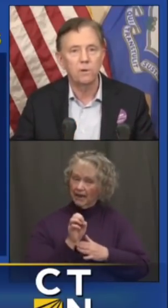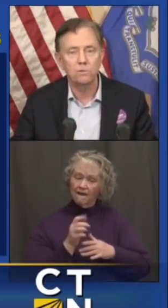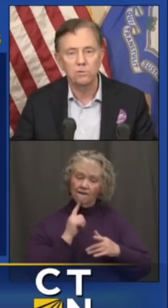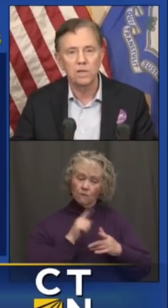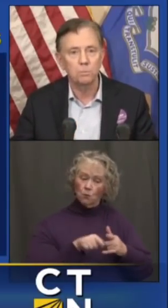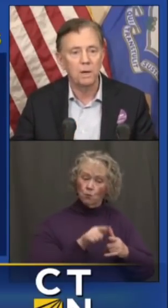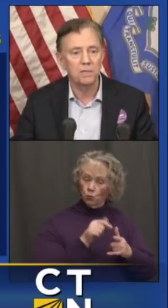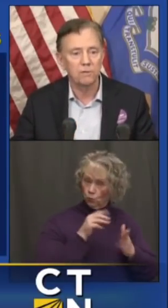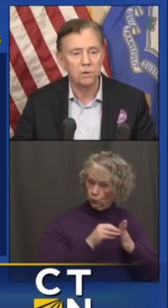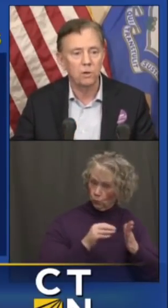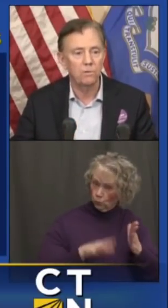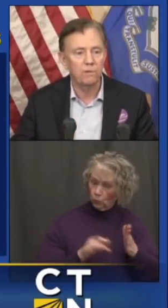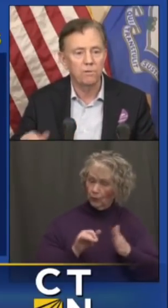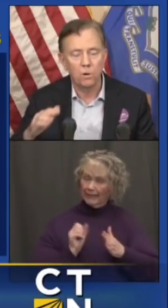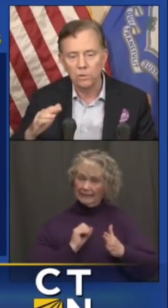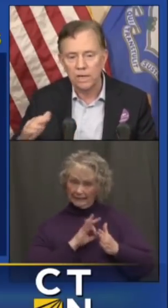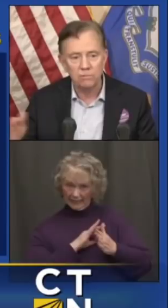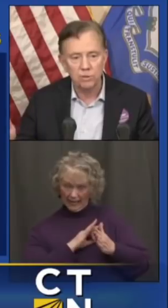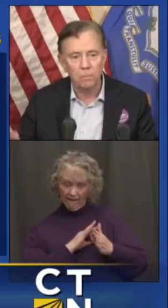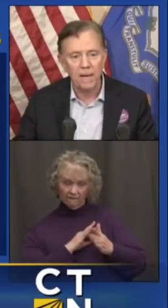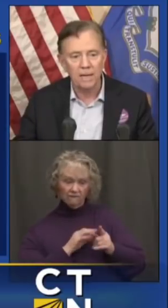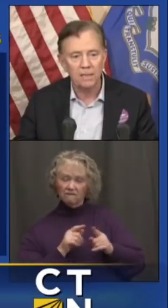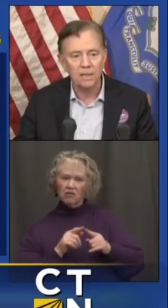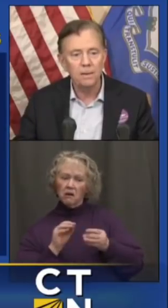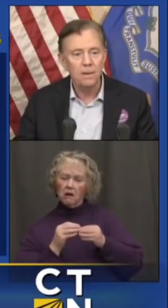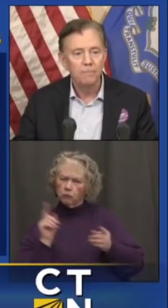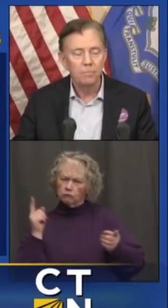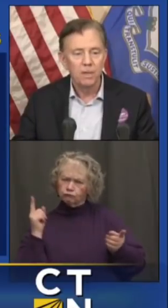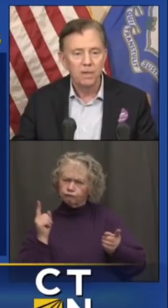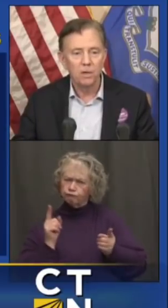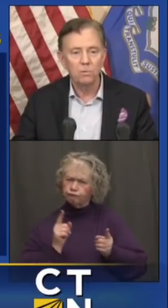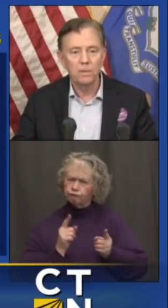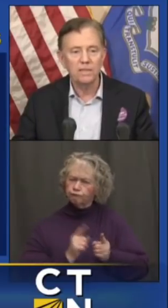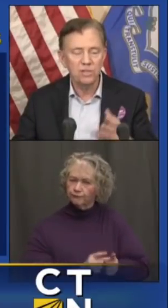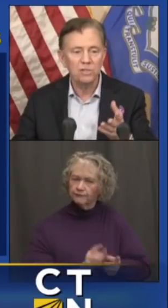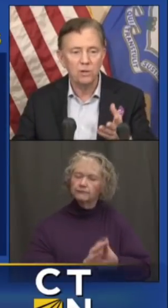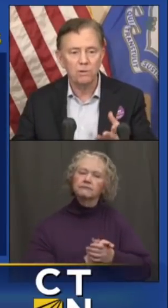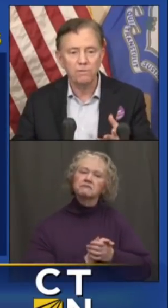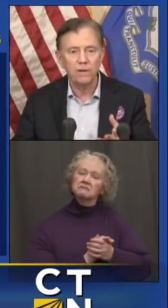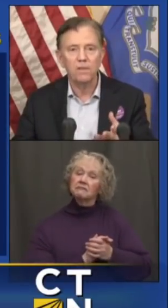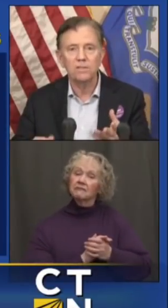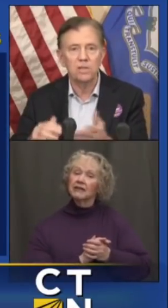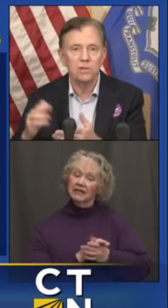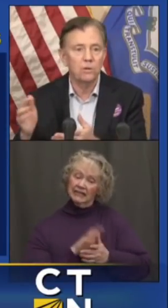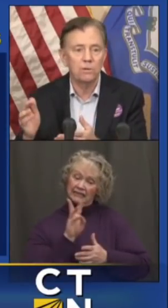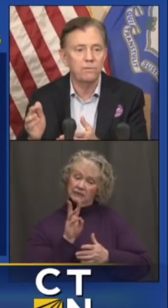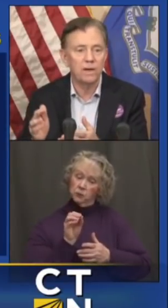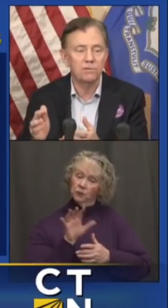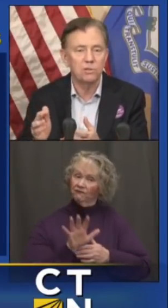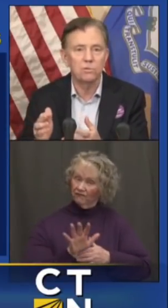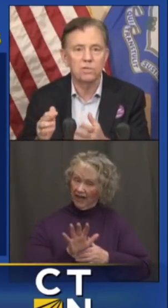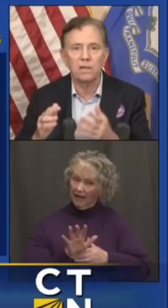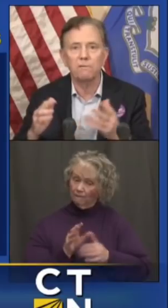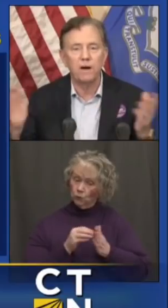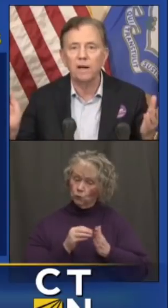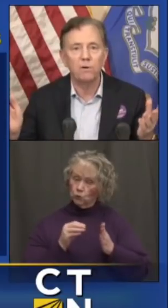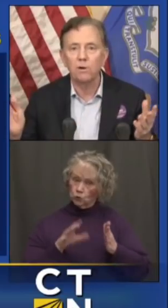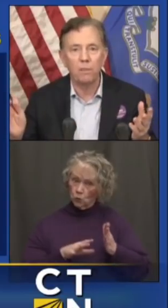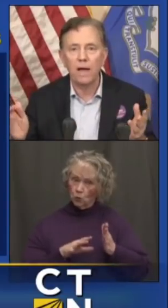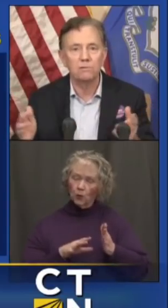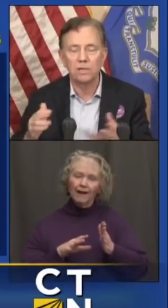of our kids are able to go to school safely. This chart that they put together, I think you can see that the number